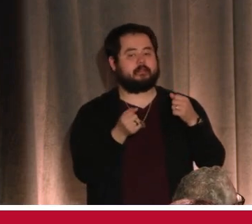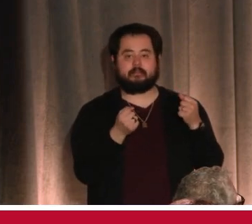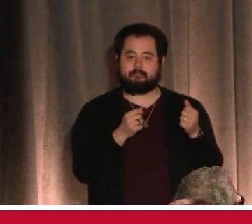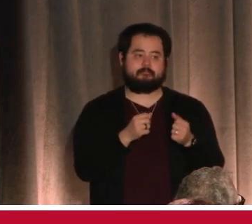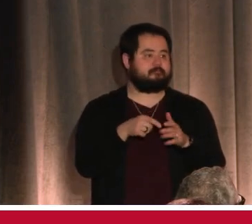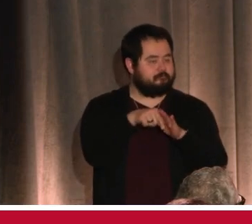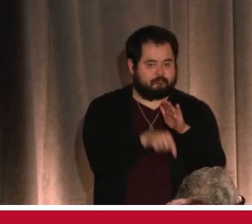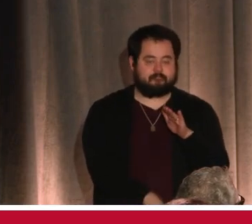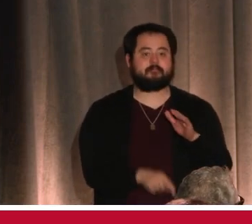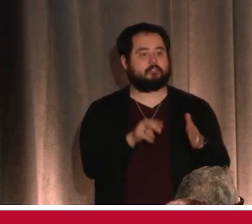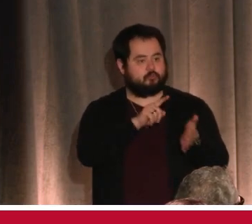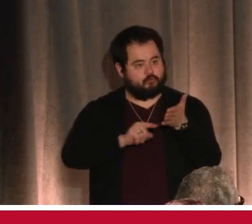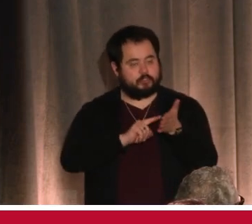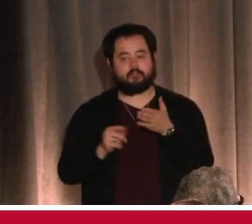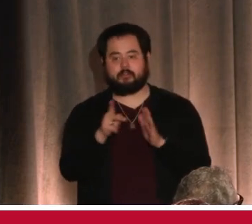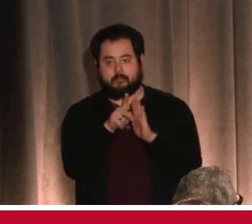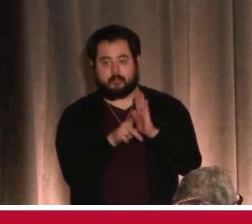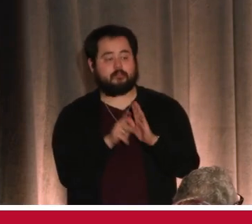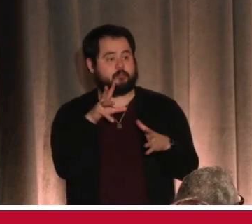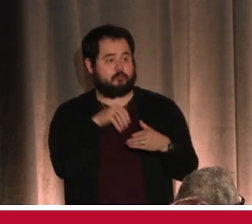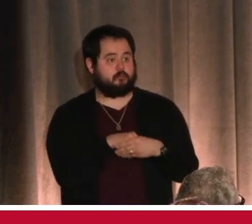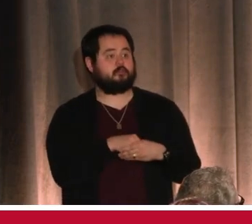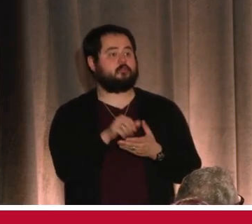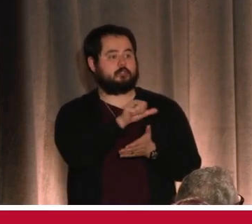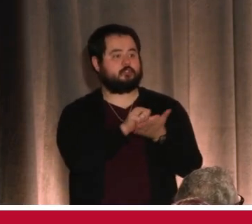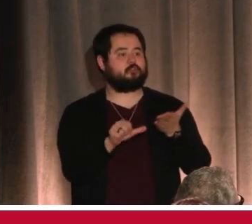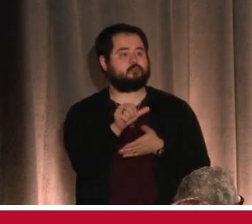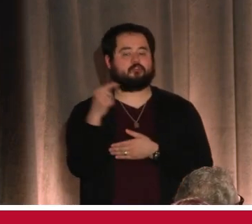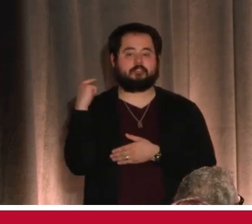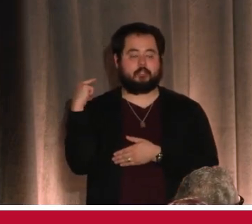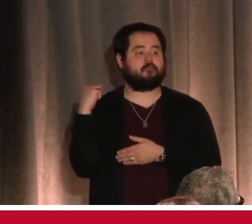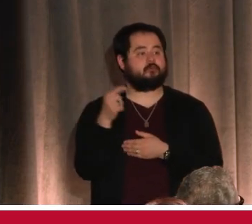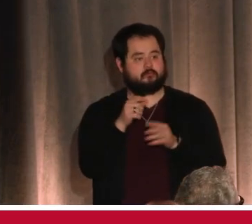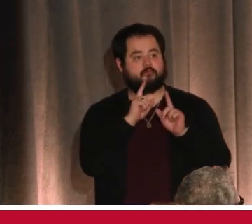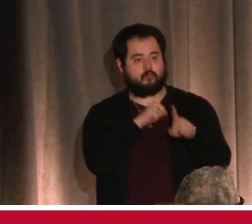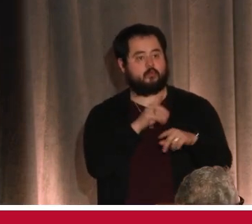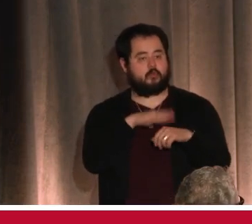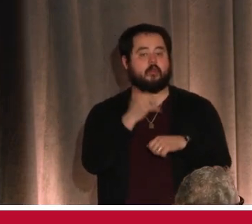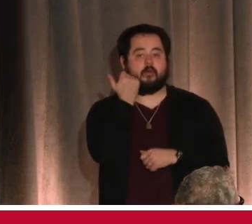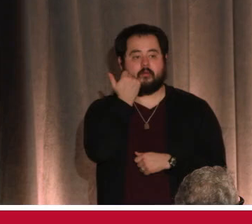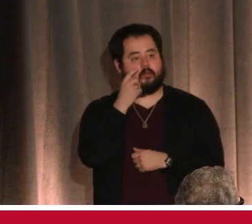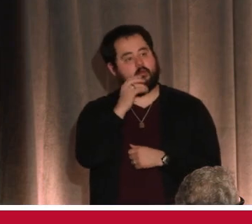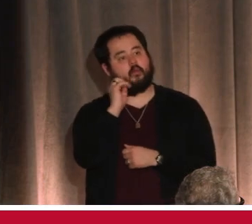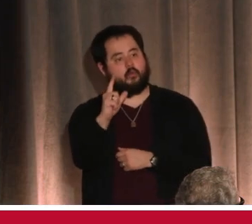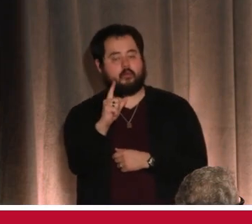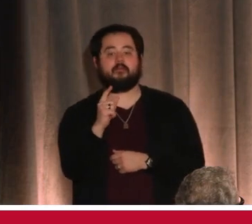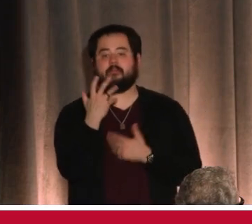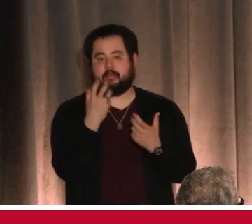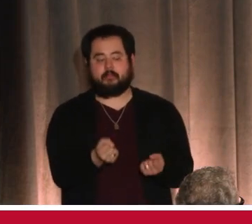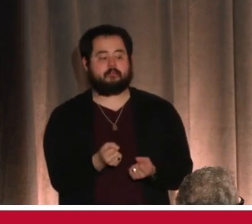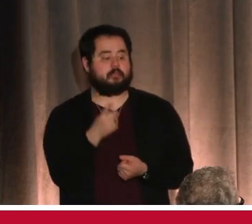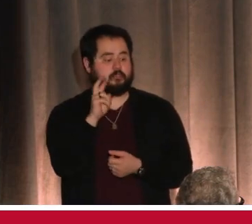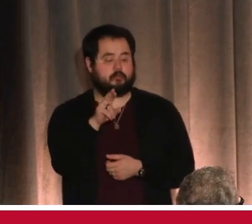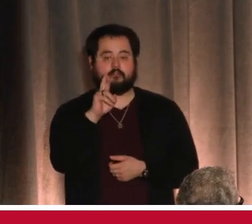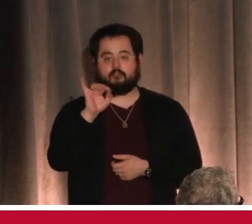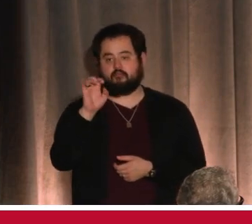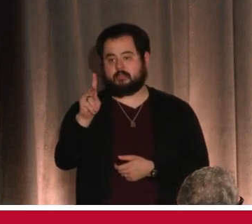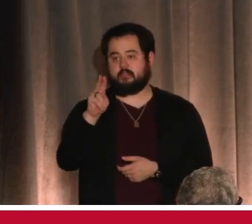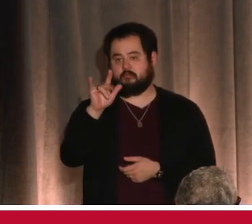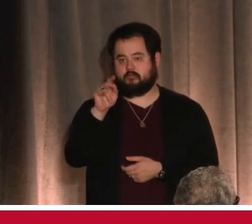policy, including the Surgeon General's report on oral health. And Dr. Rick Rader is director of